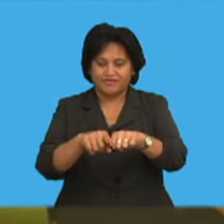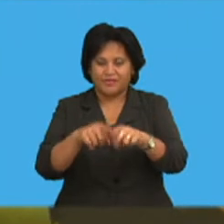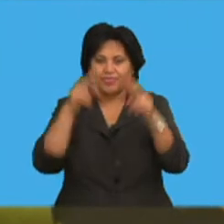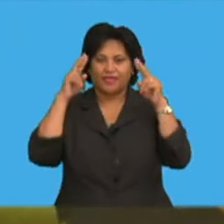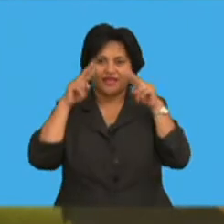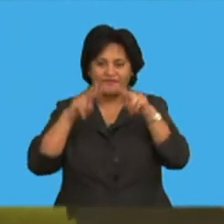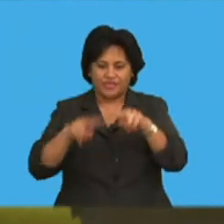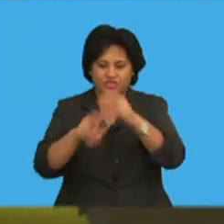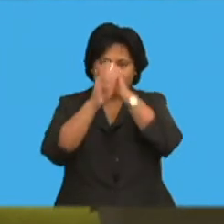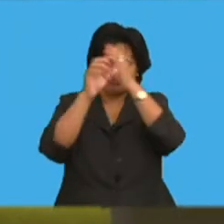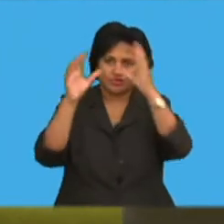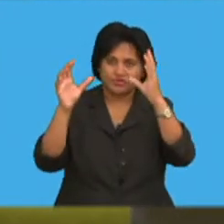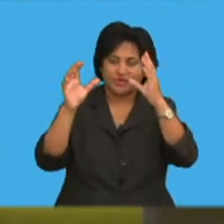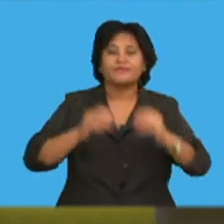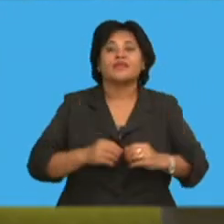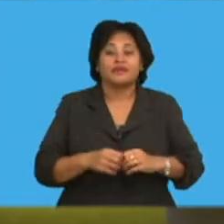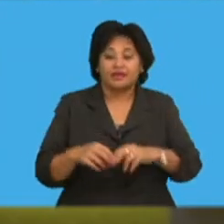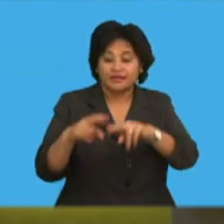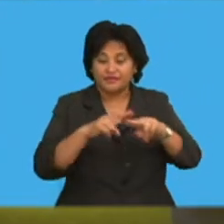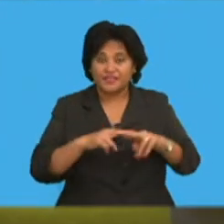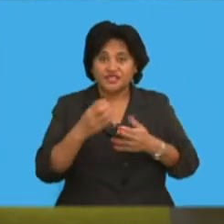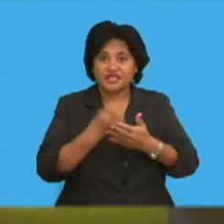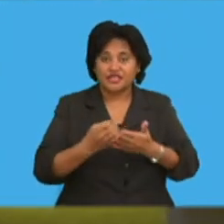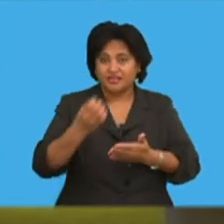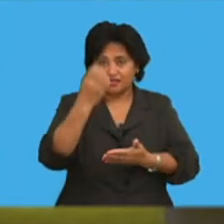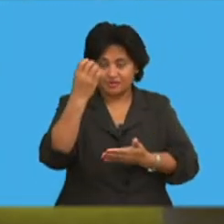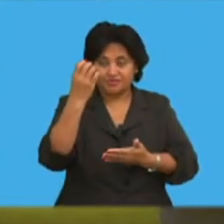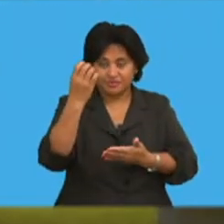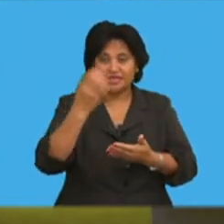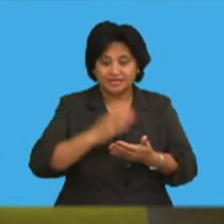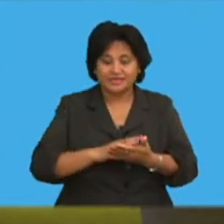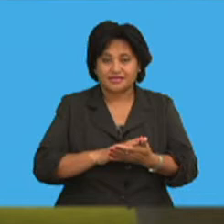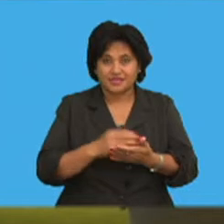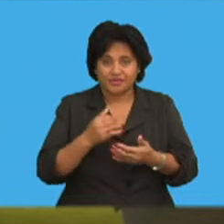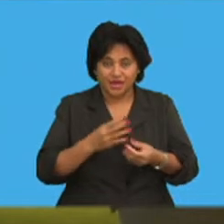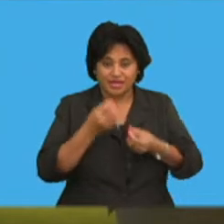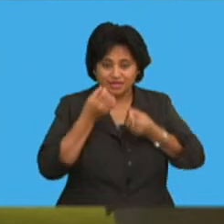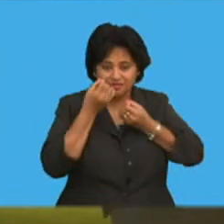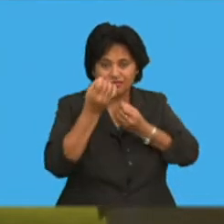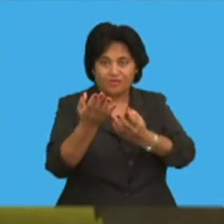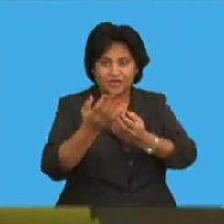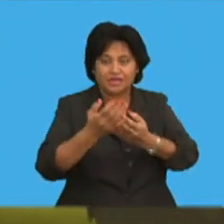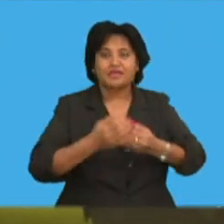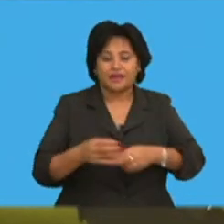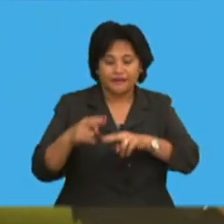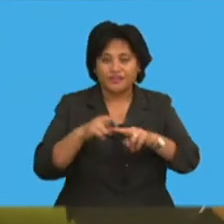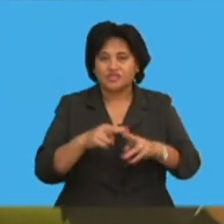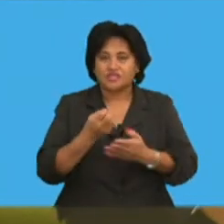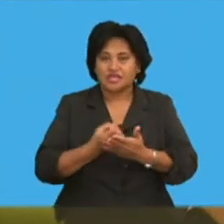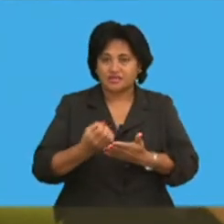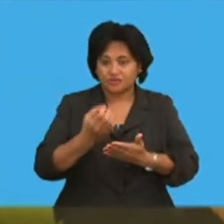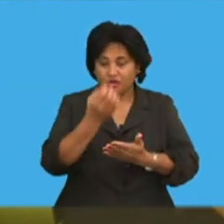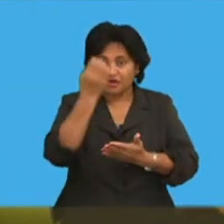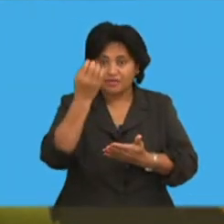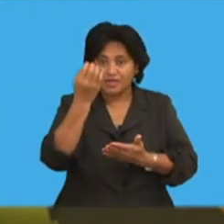Fijian economy, obviously, as well noted and well informed, this House is very well informed about this, Fijian economy has been